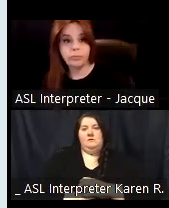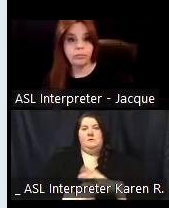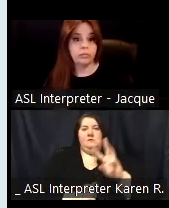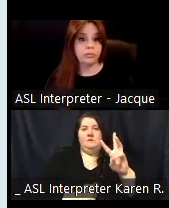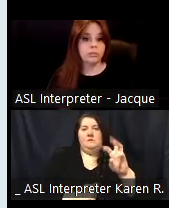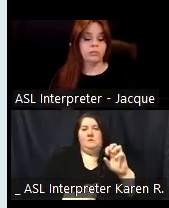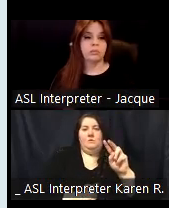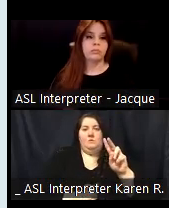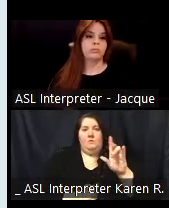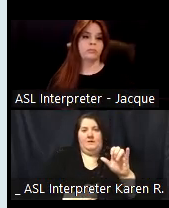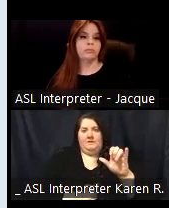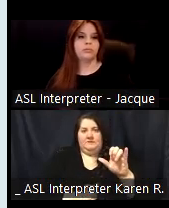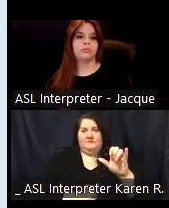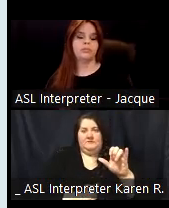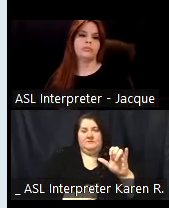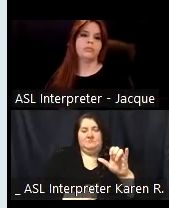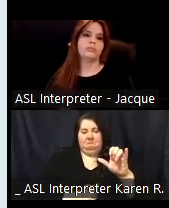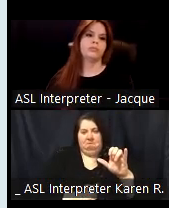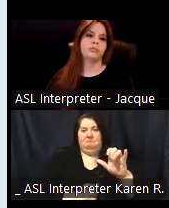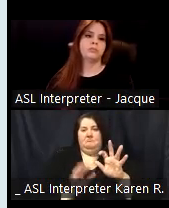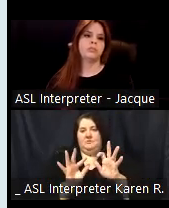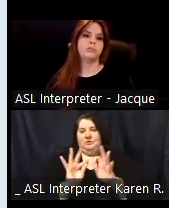We're not probably, this is Wendy again,